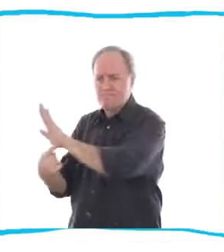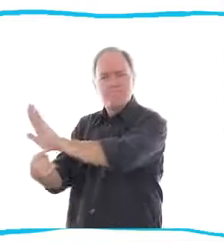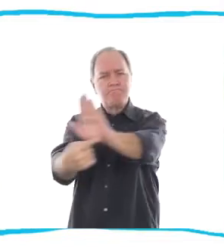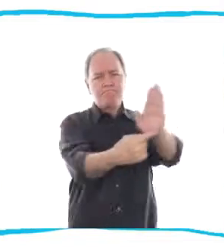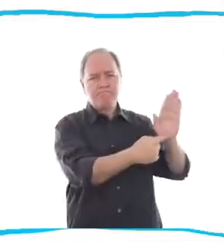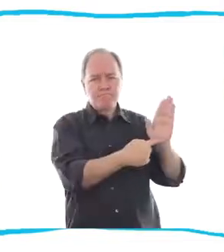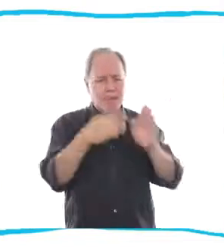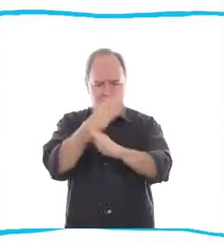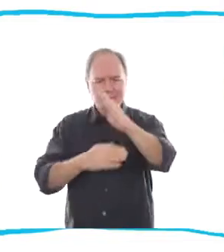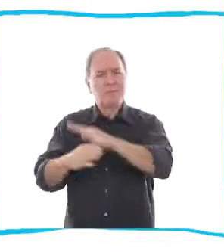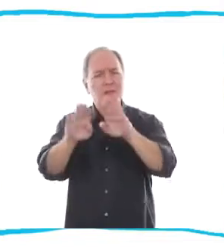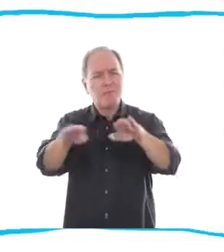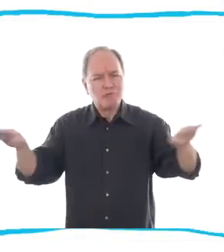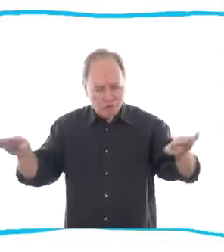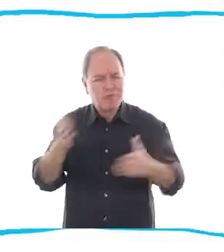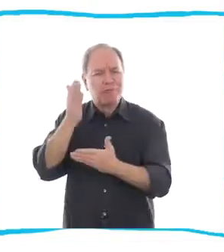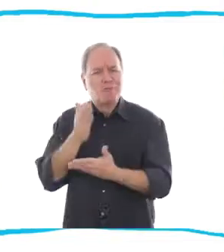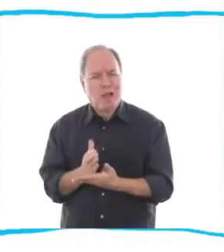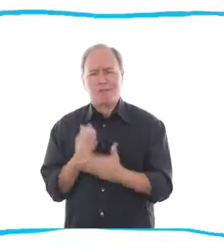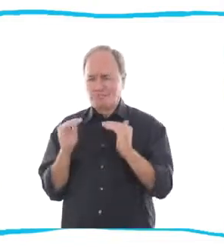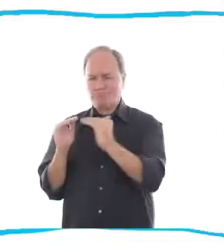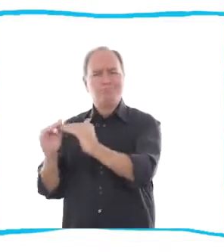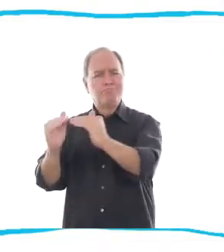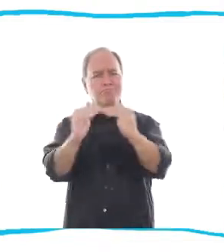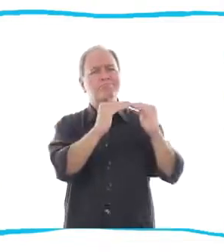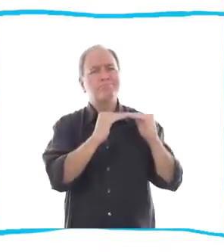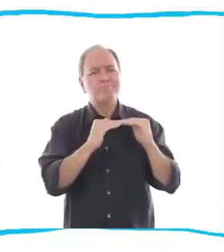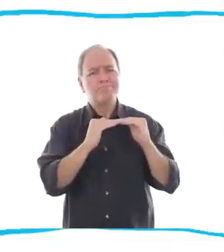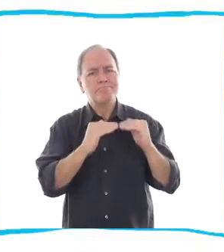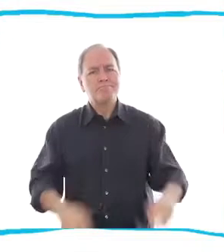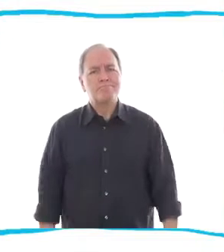strong investment case for children with disabilities.